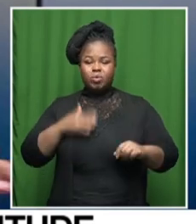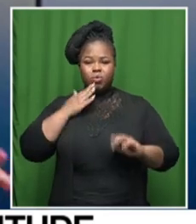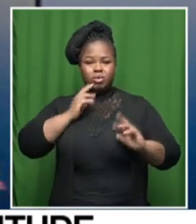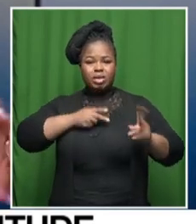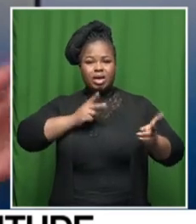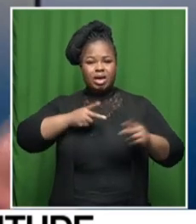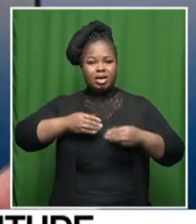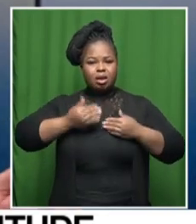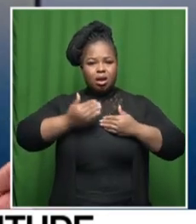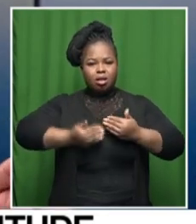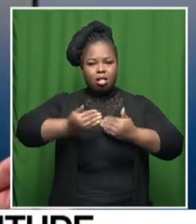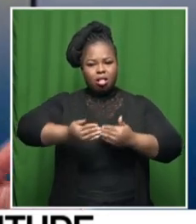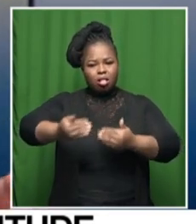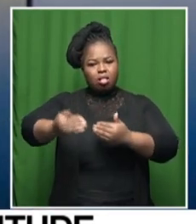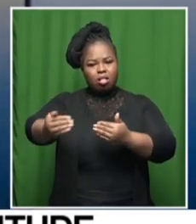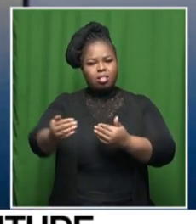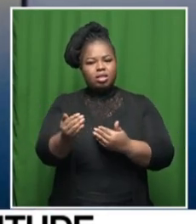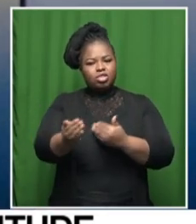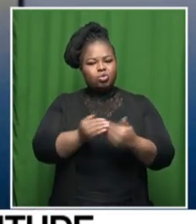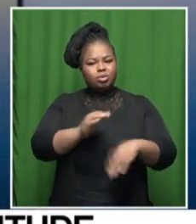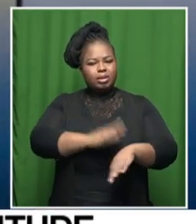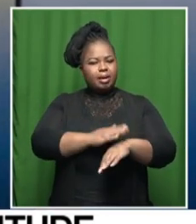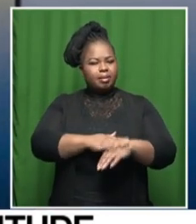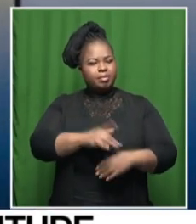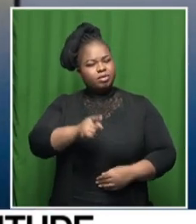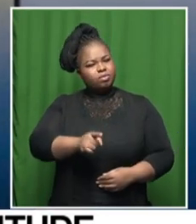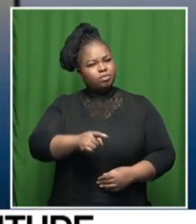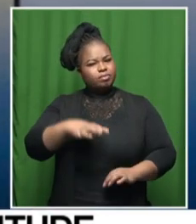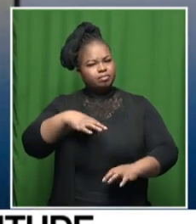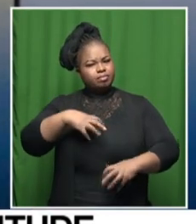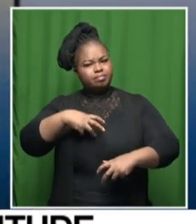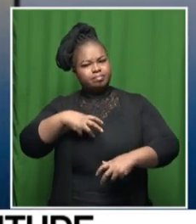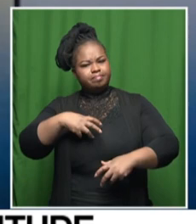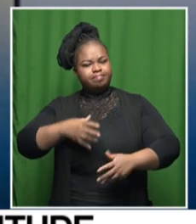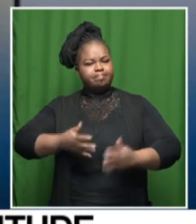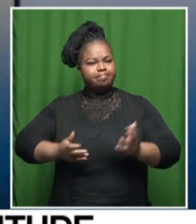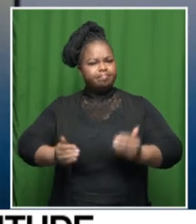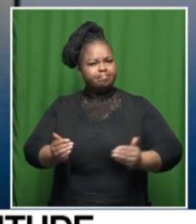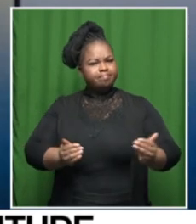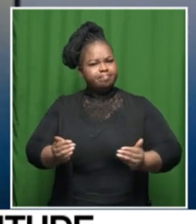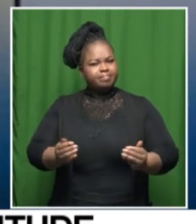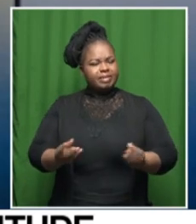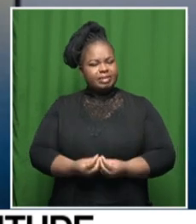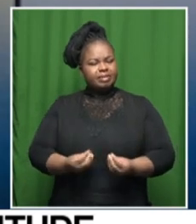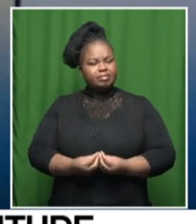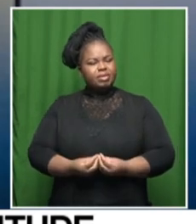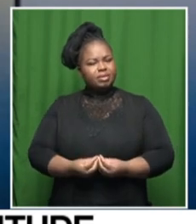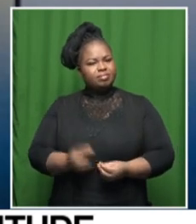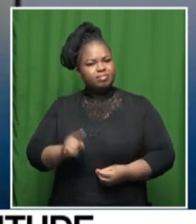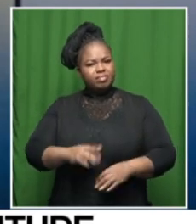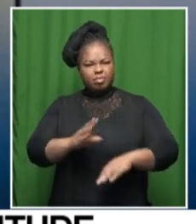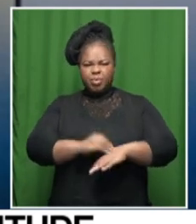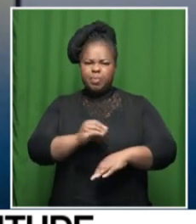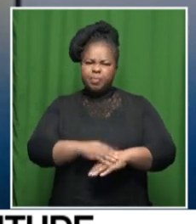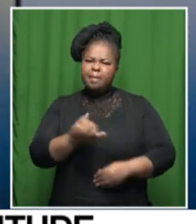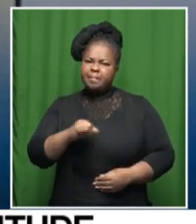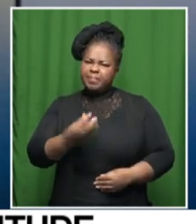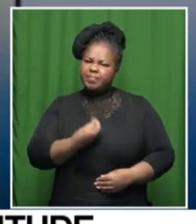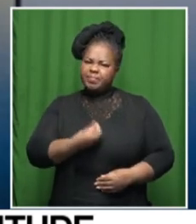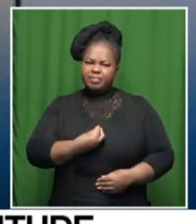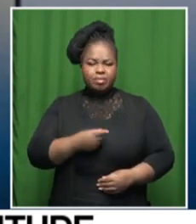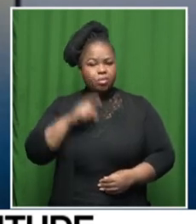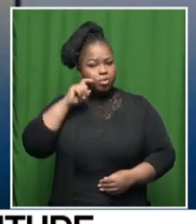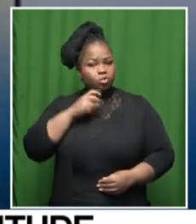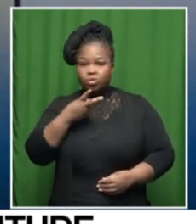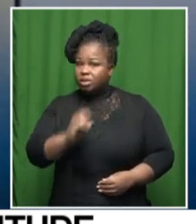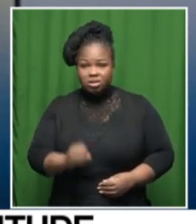in such a short space of time, how do you then deal with something so heavy at that age? Because I mean, at 20,